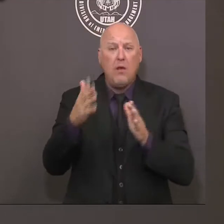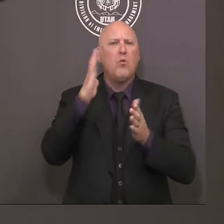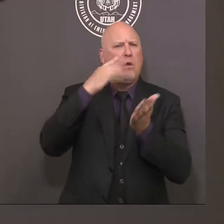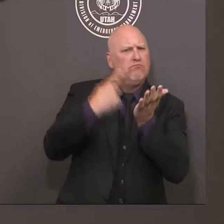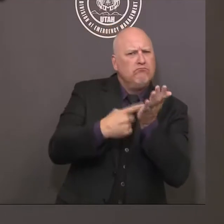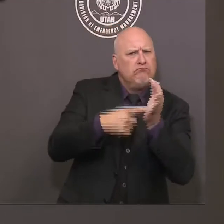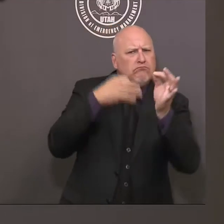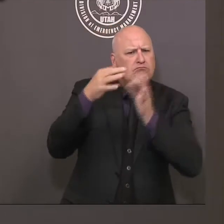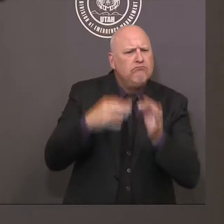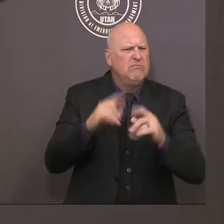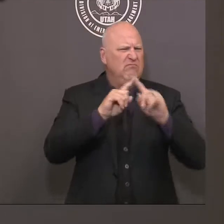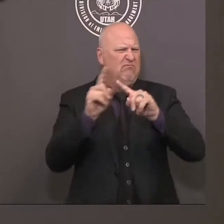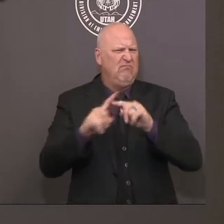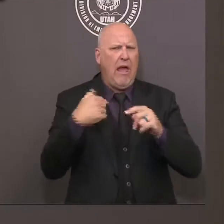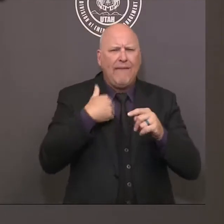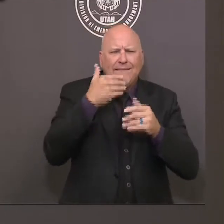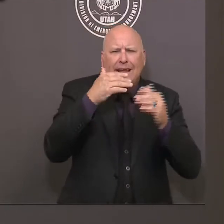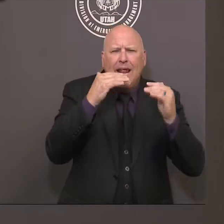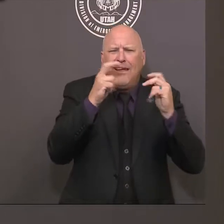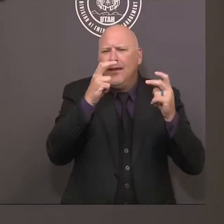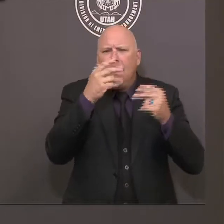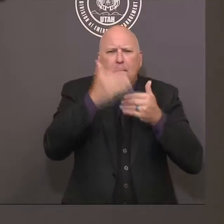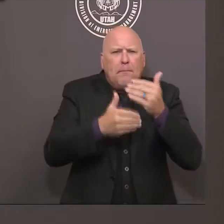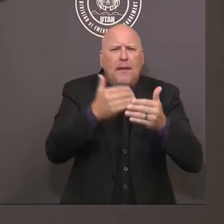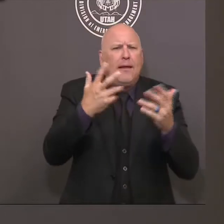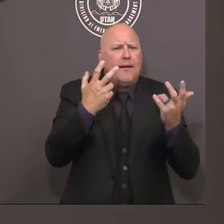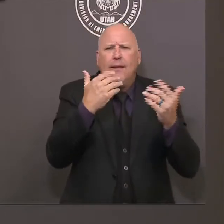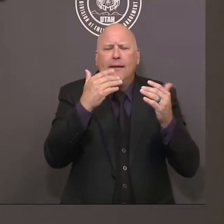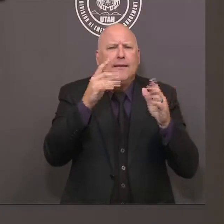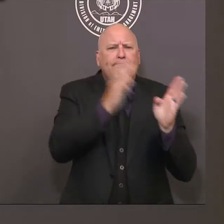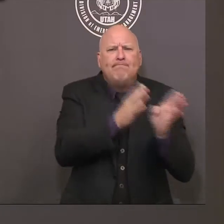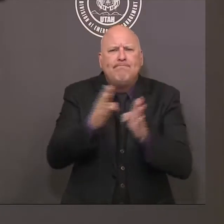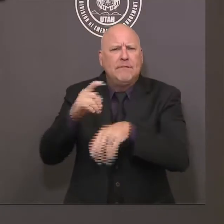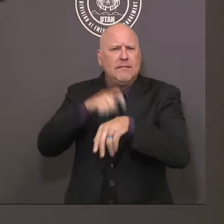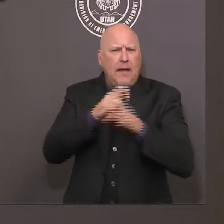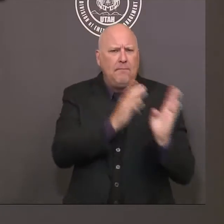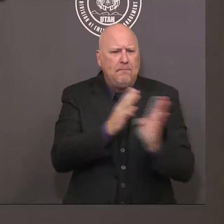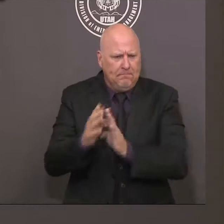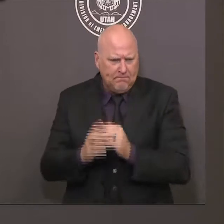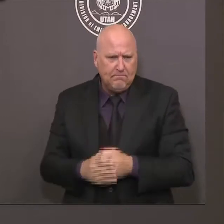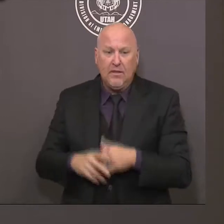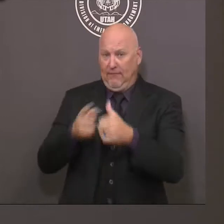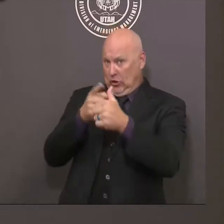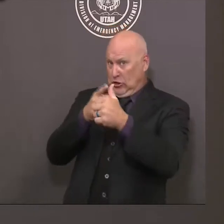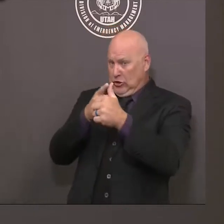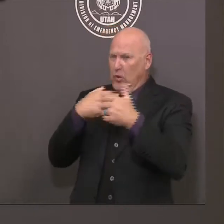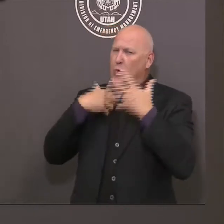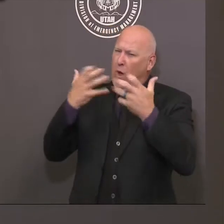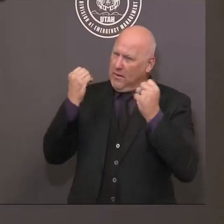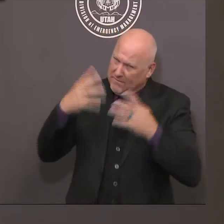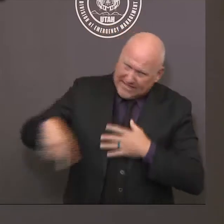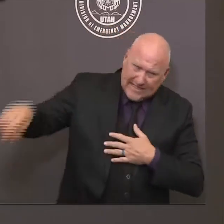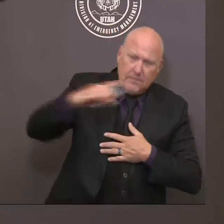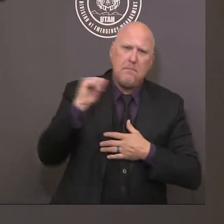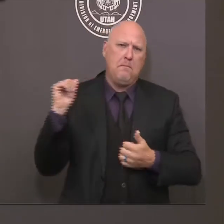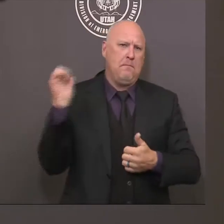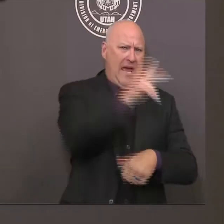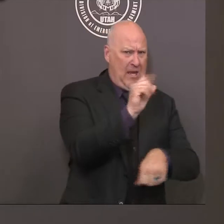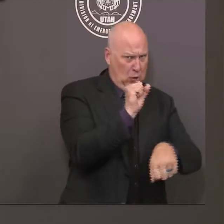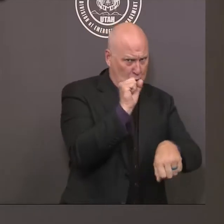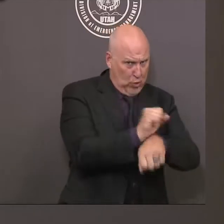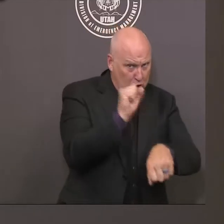first is return to work while following the public health guidelines we've discussed. The second pillar of